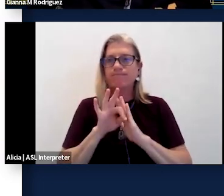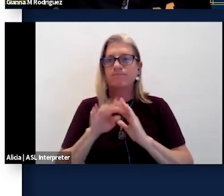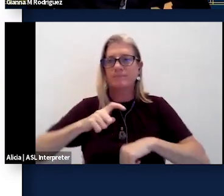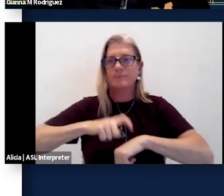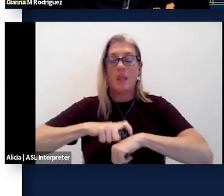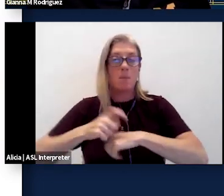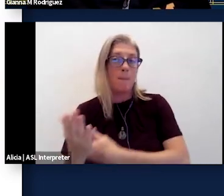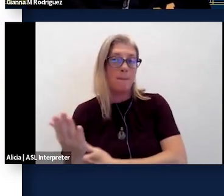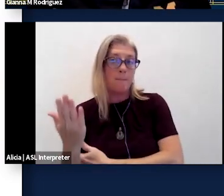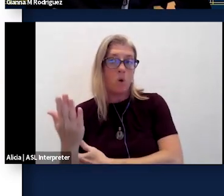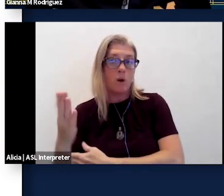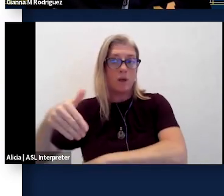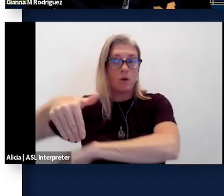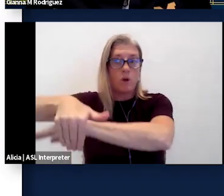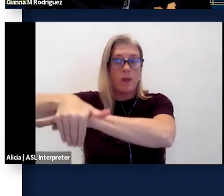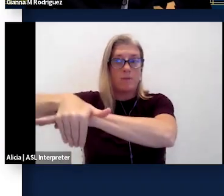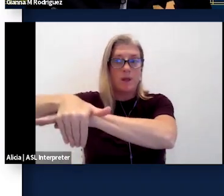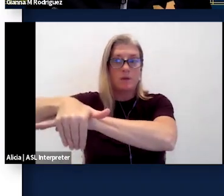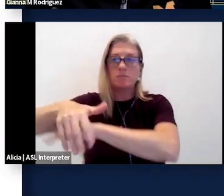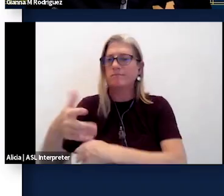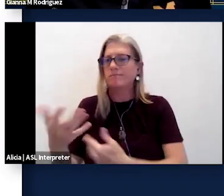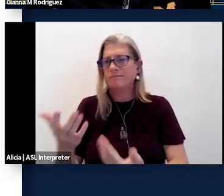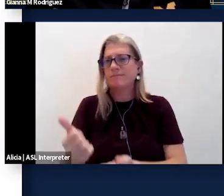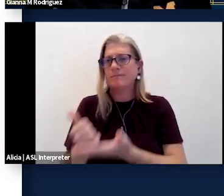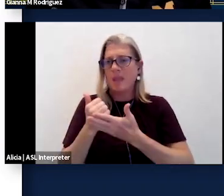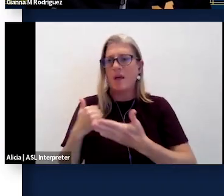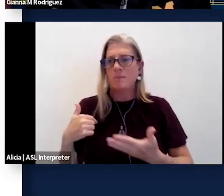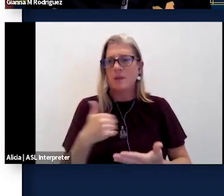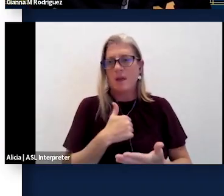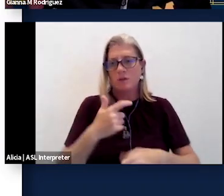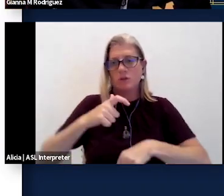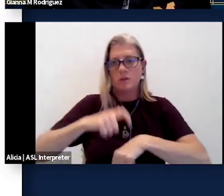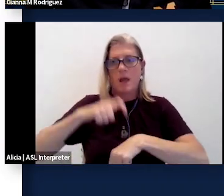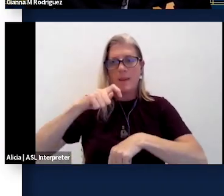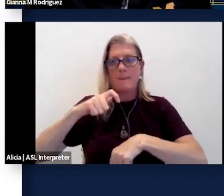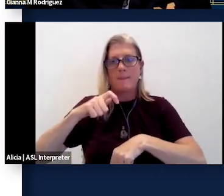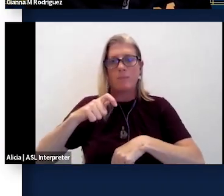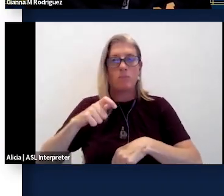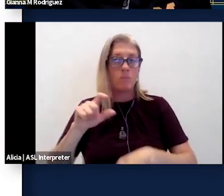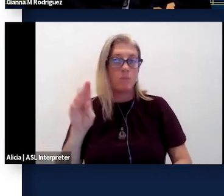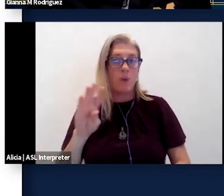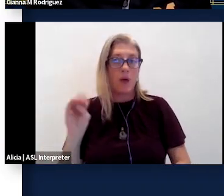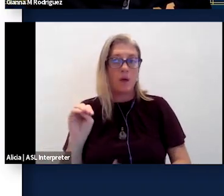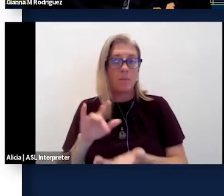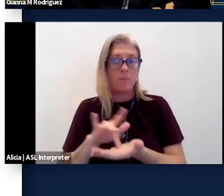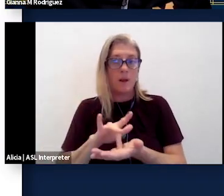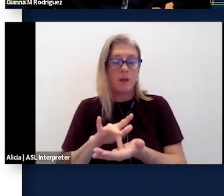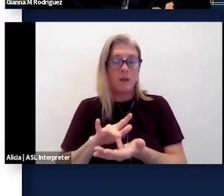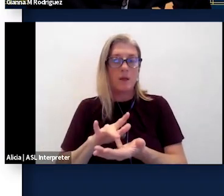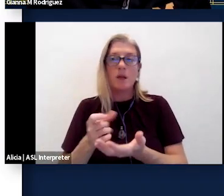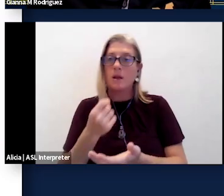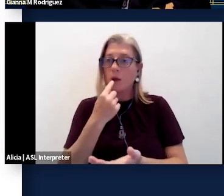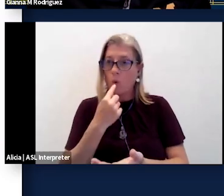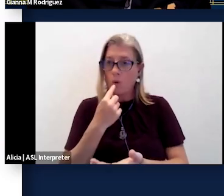it be morning or evening, helps us actually time when bowel medications are taken orally